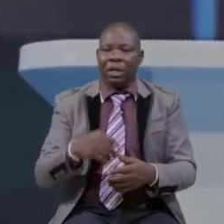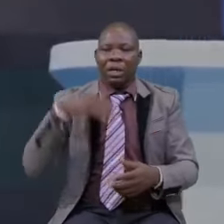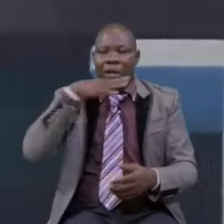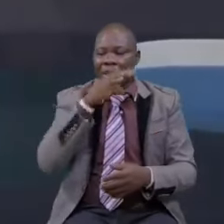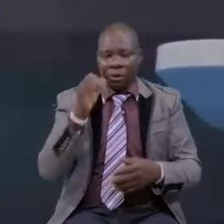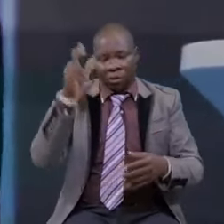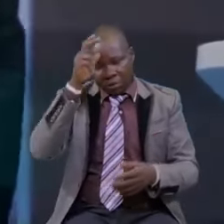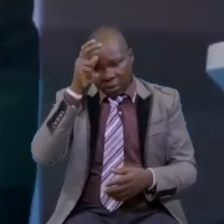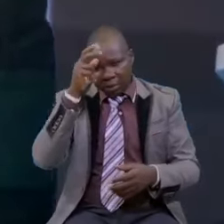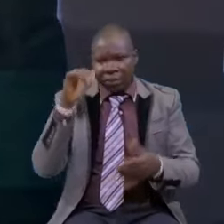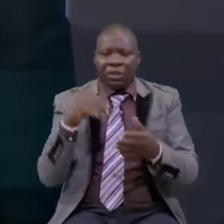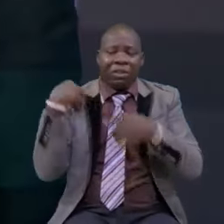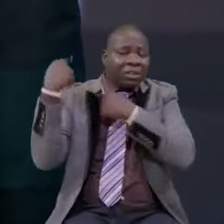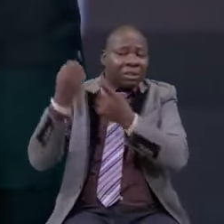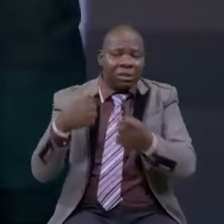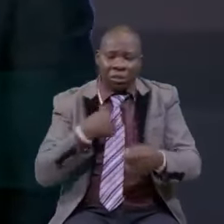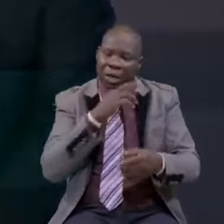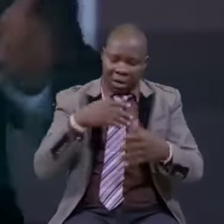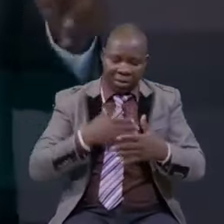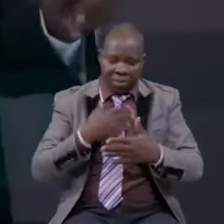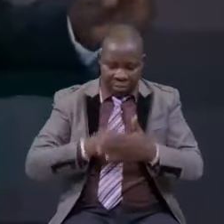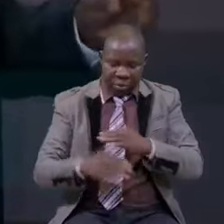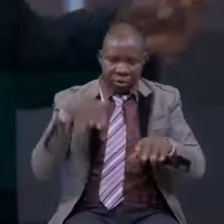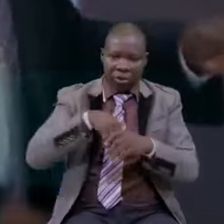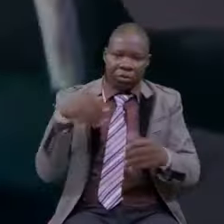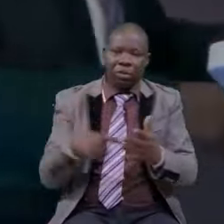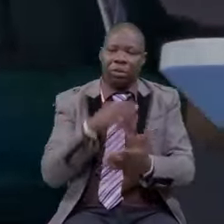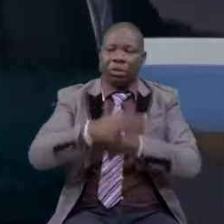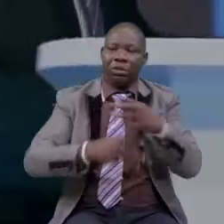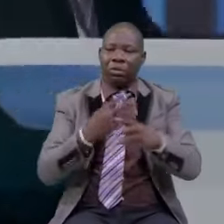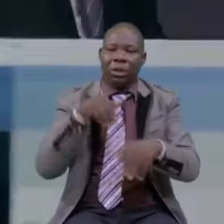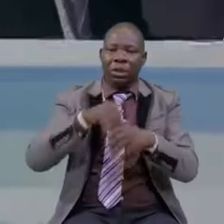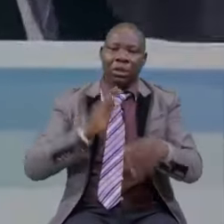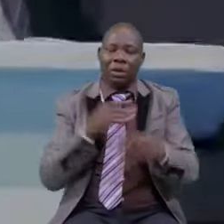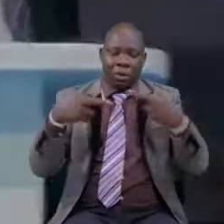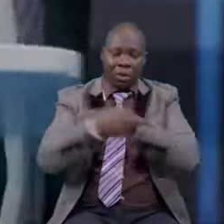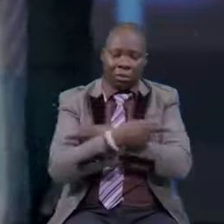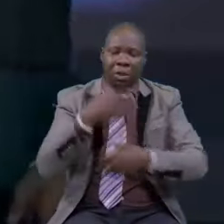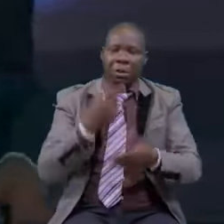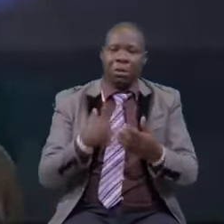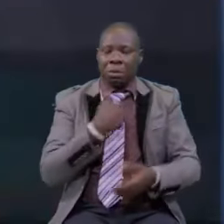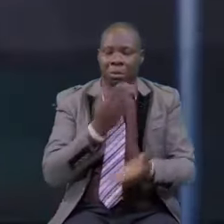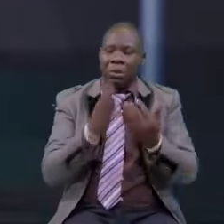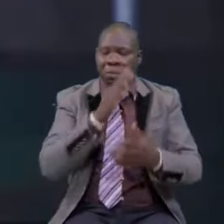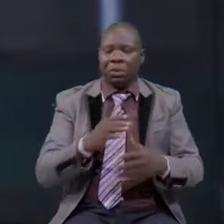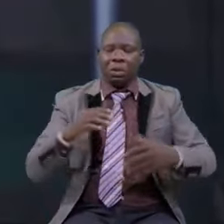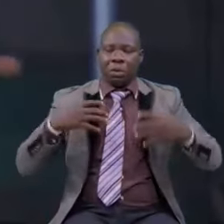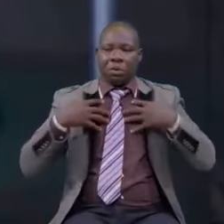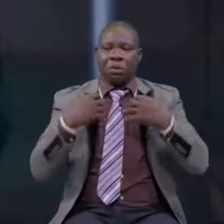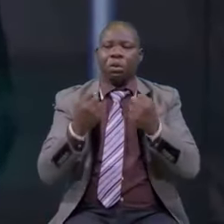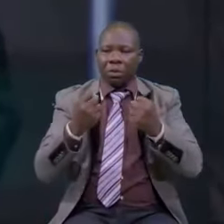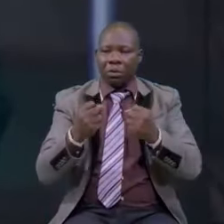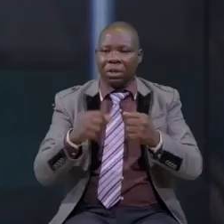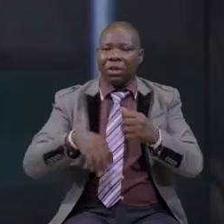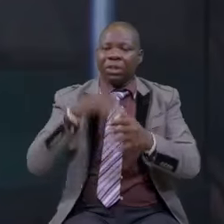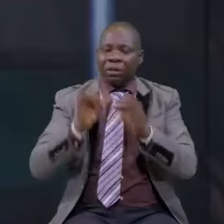be courageous in our chamber. You know, when I get out there, I will say this, I will say this. When you eventually get